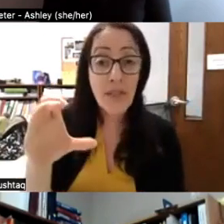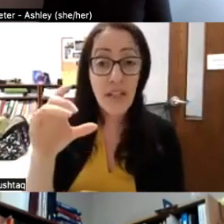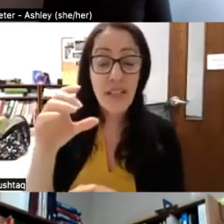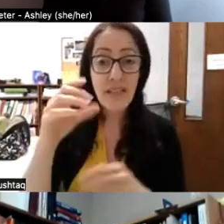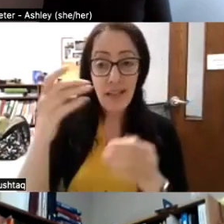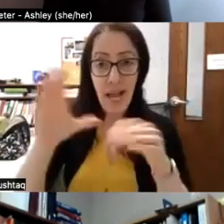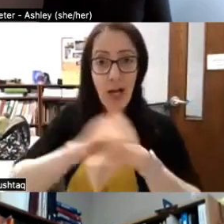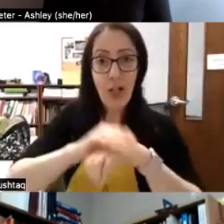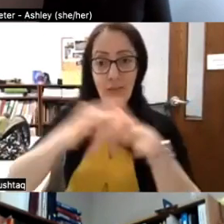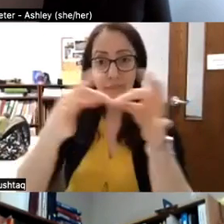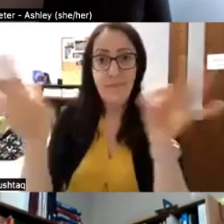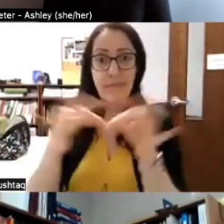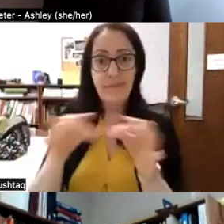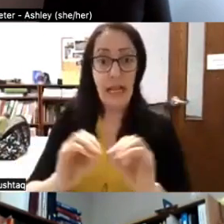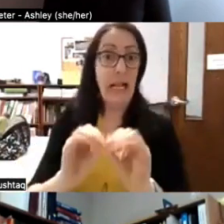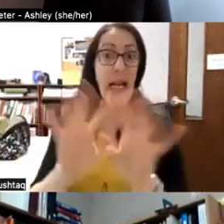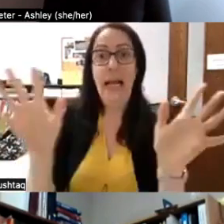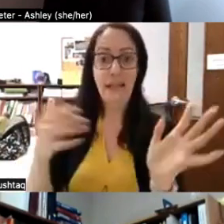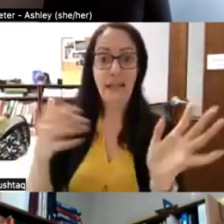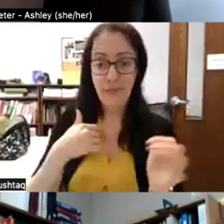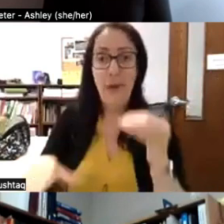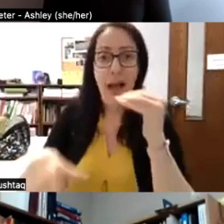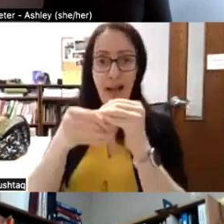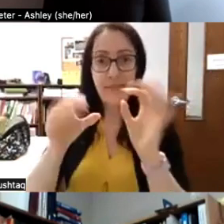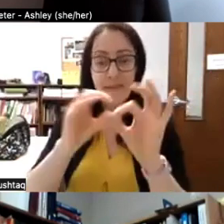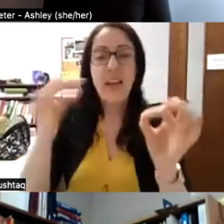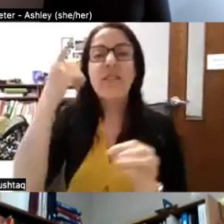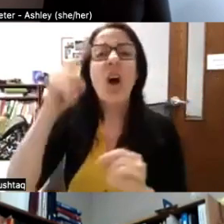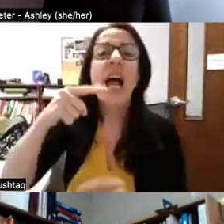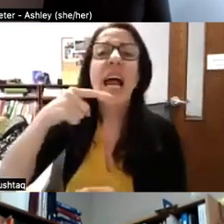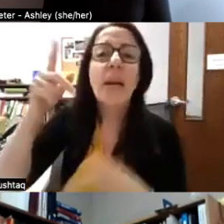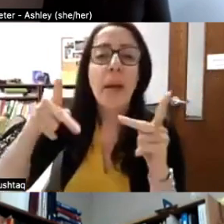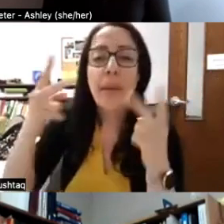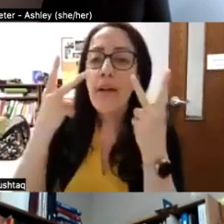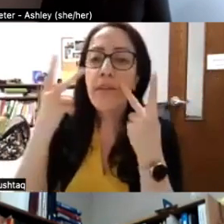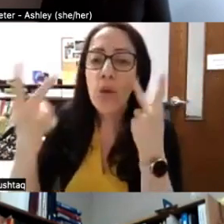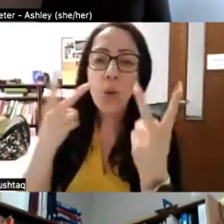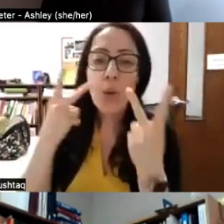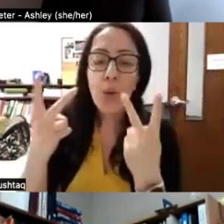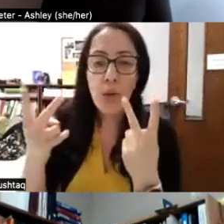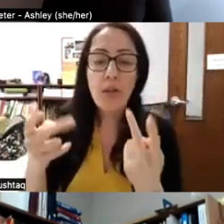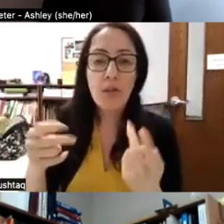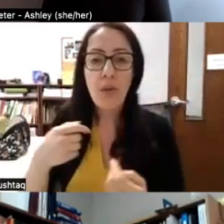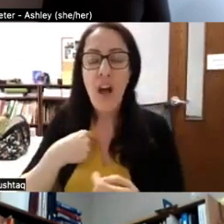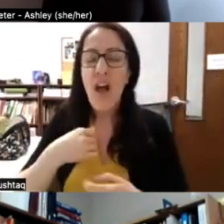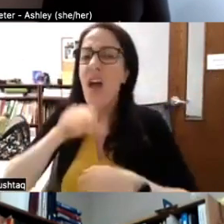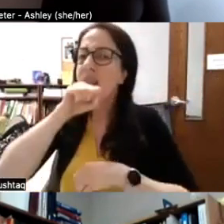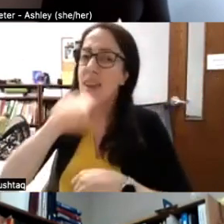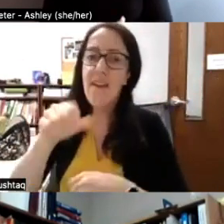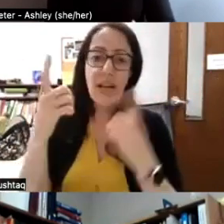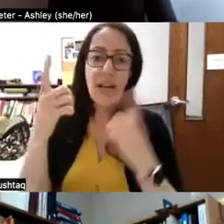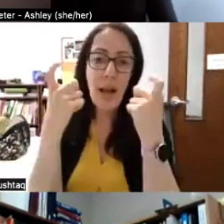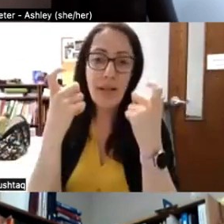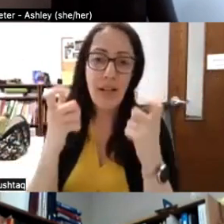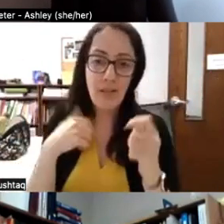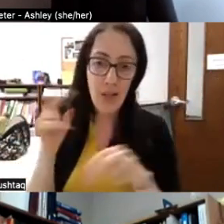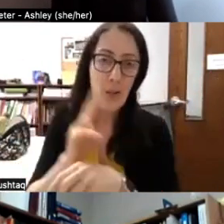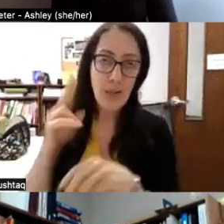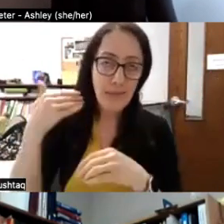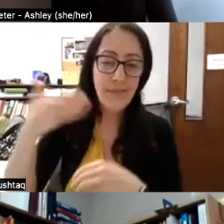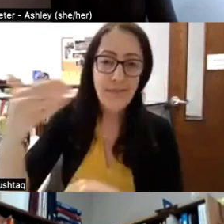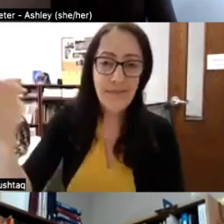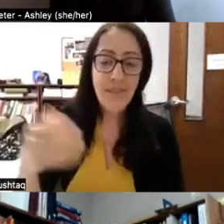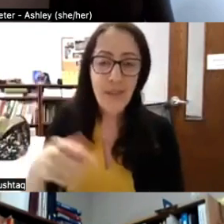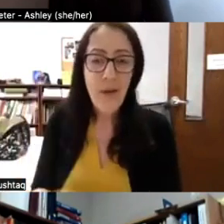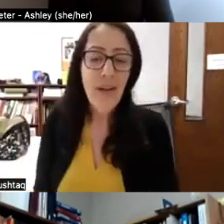cameras we have today can capture really good quality video, and we can have the captions included in there as well, especially for hearing folks who are viewing, non-deaf